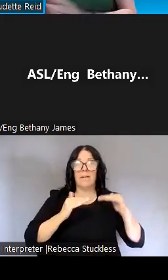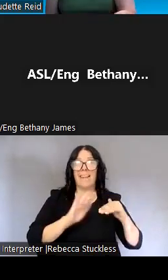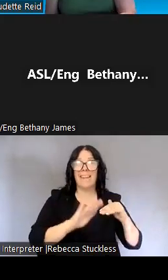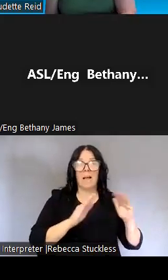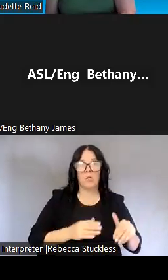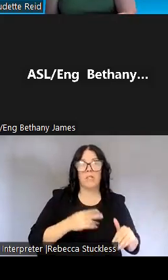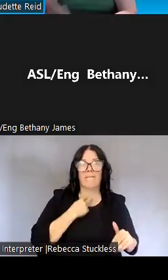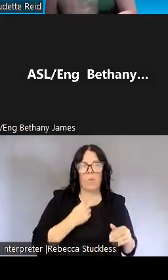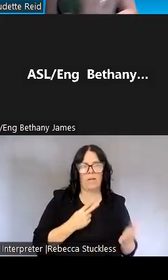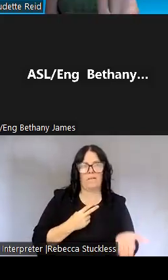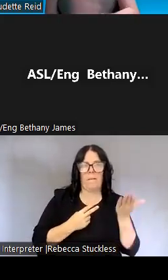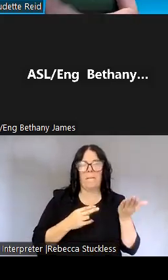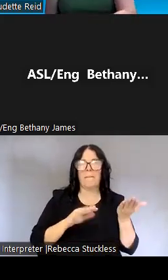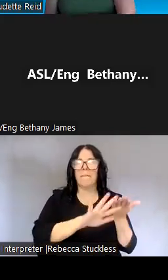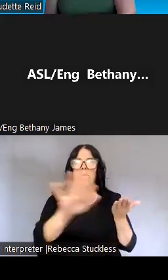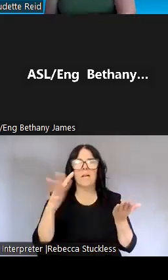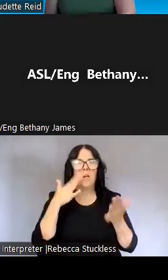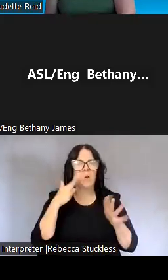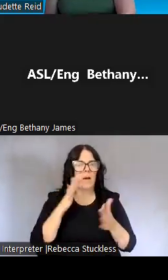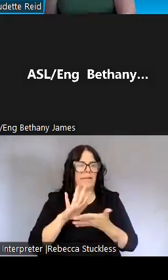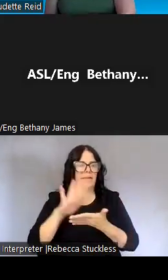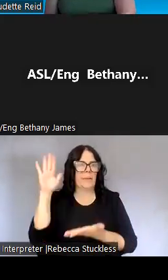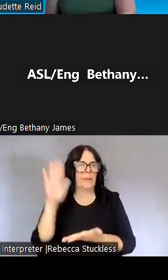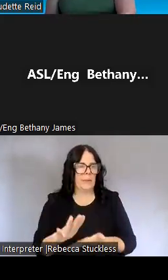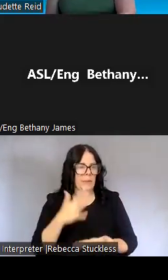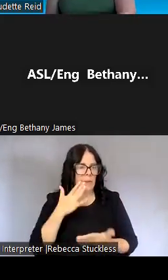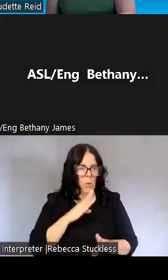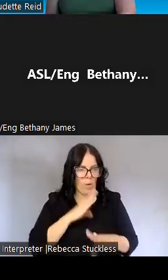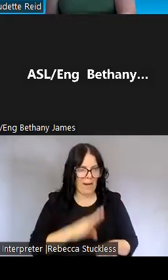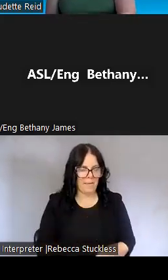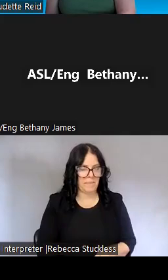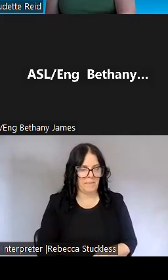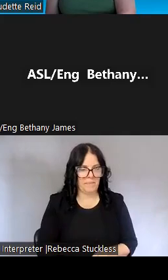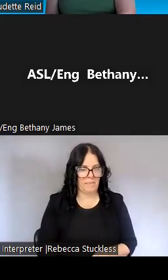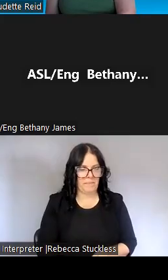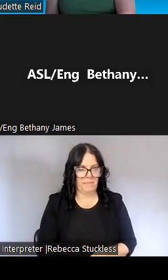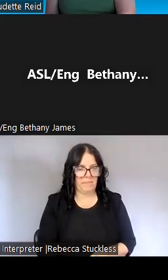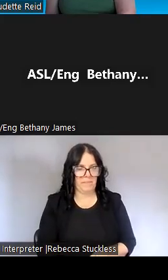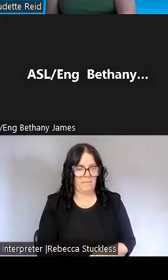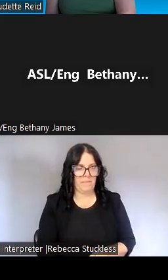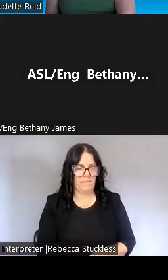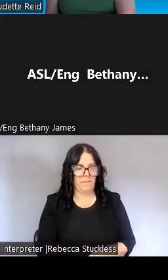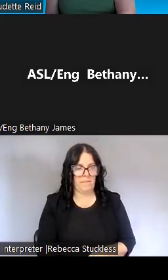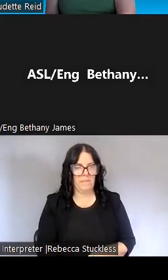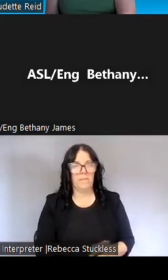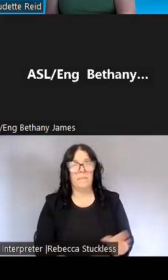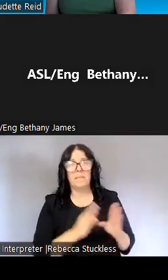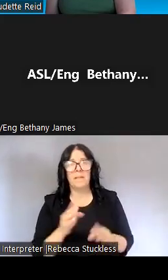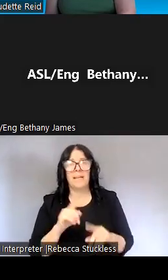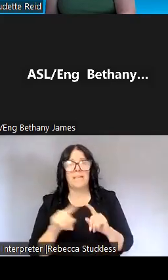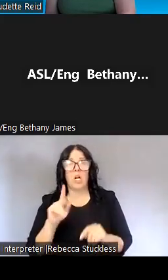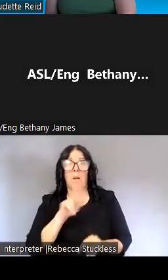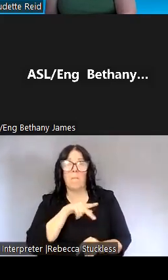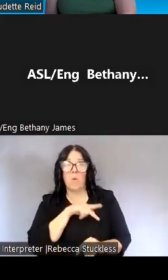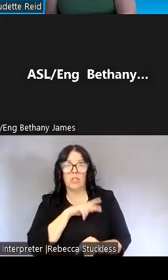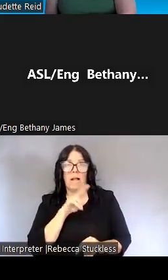right in front of you while reducing the background noise. And personalized volume uses machine learning to